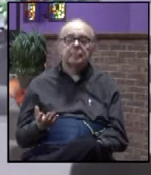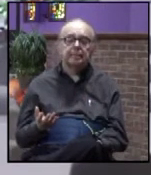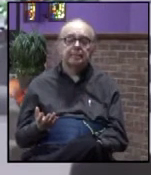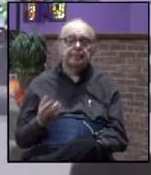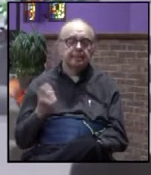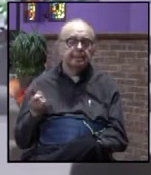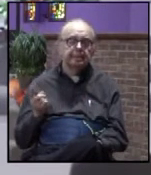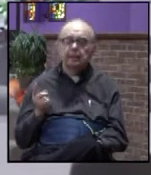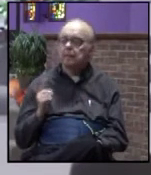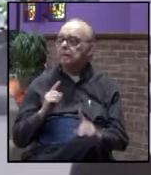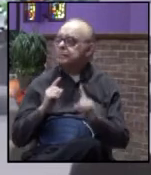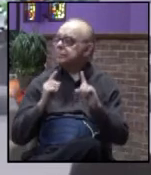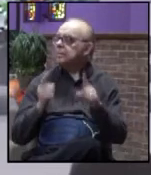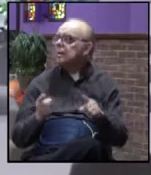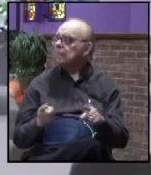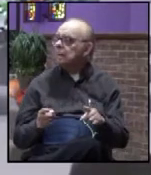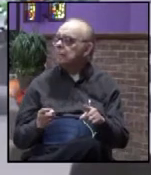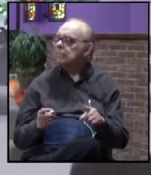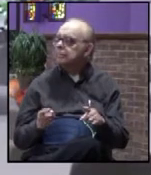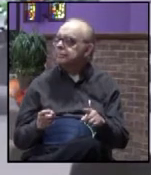Or you ever go out,